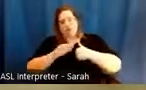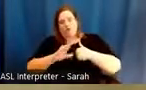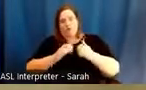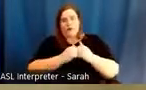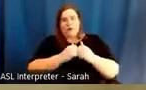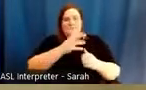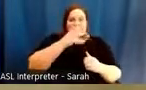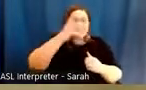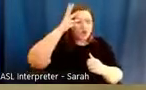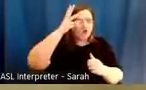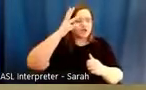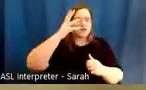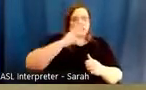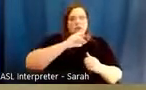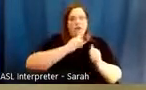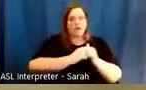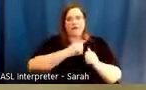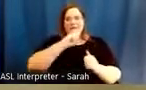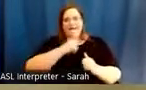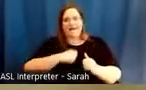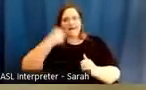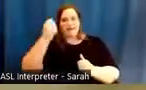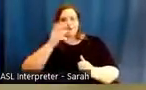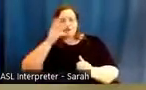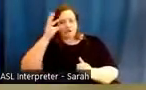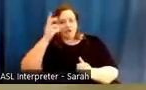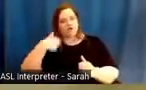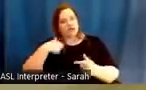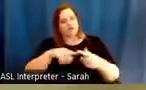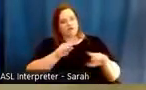not with your aging parent. You have to move out.